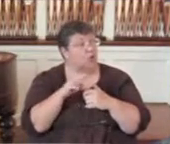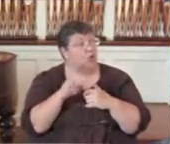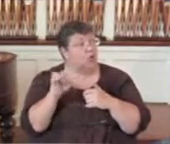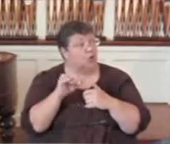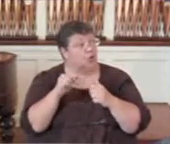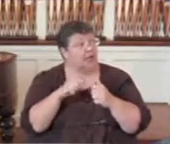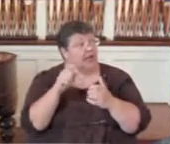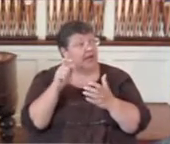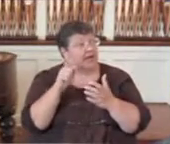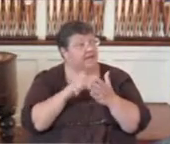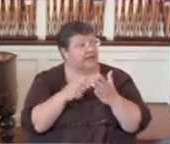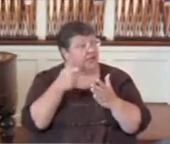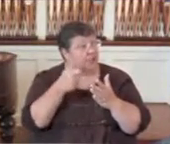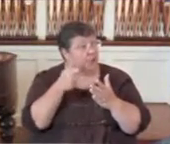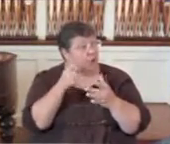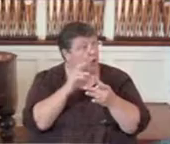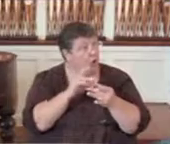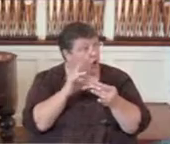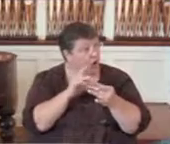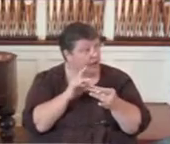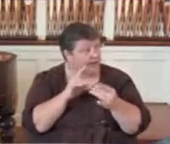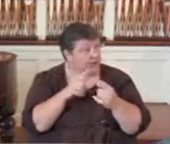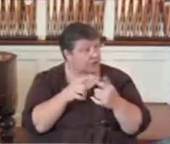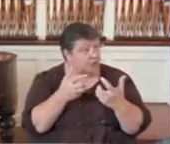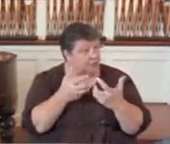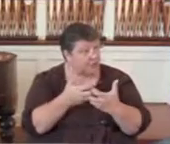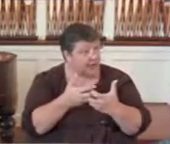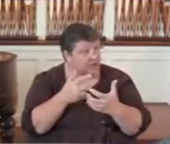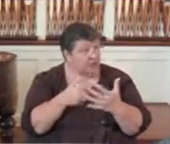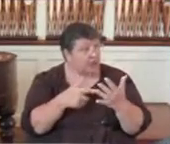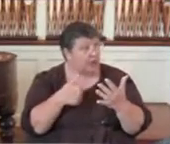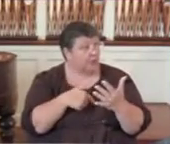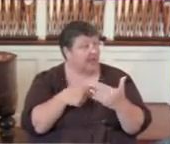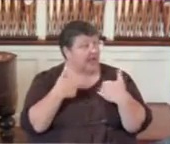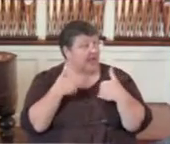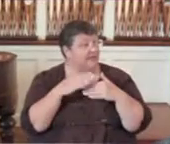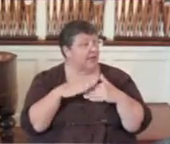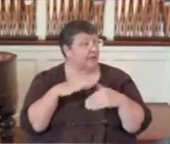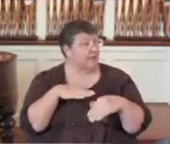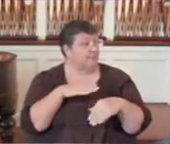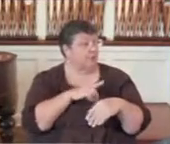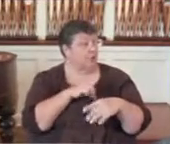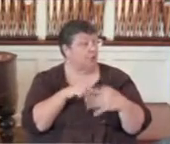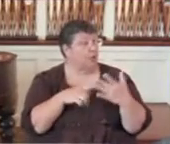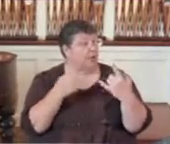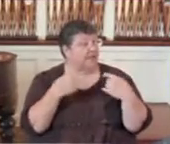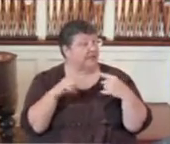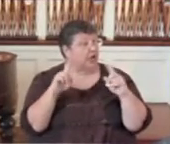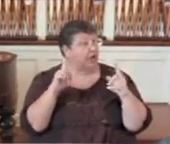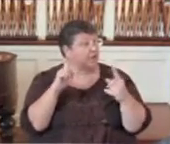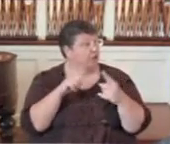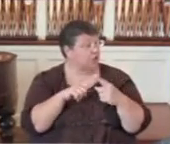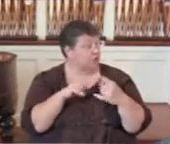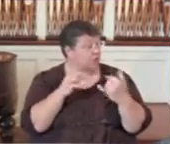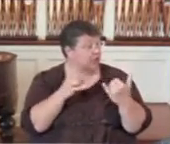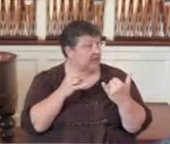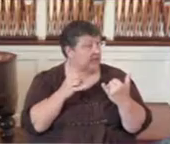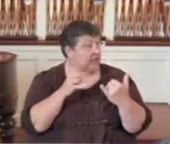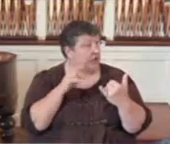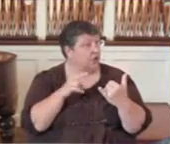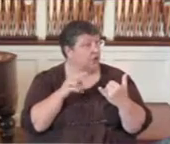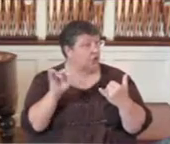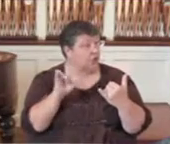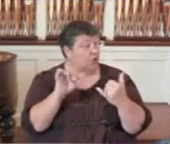You too can fill in your own comments to match what we have on our board here, what we've accomplished today. So you too, on this